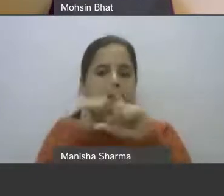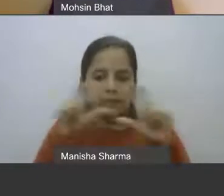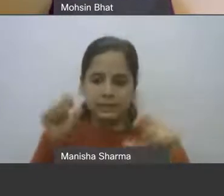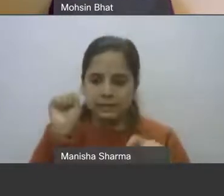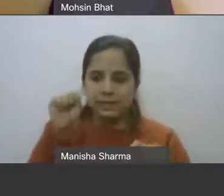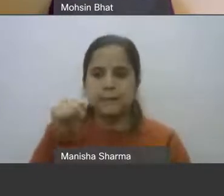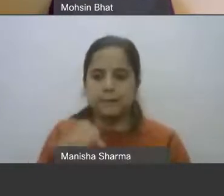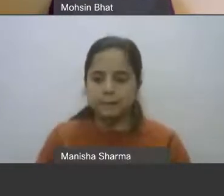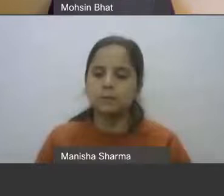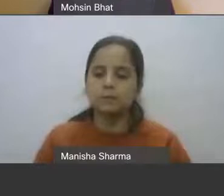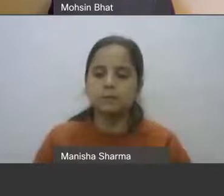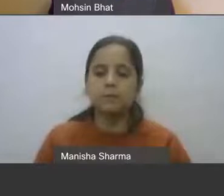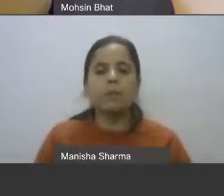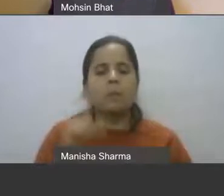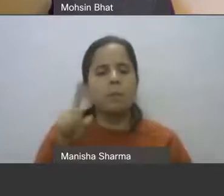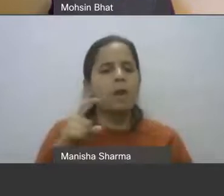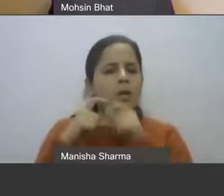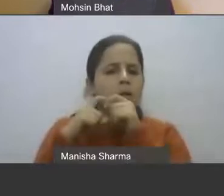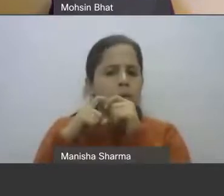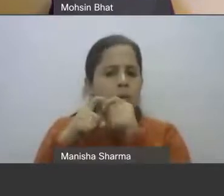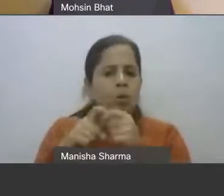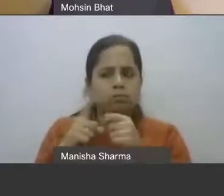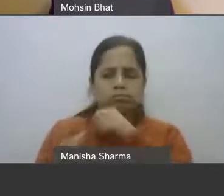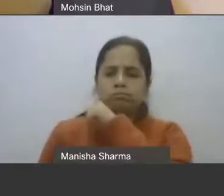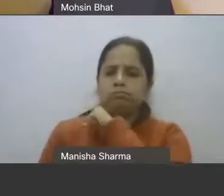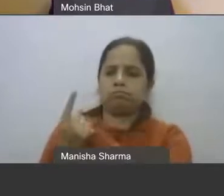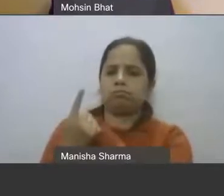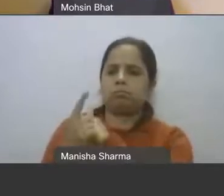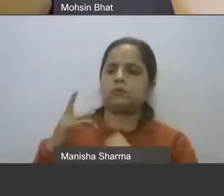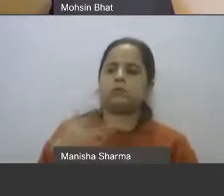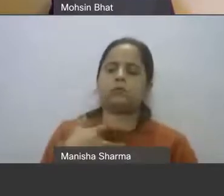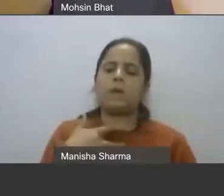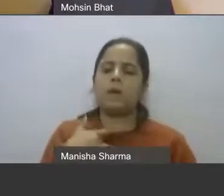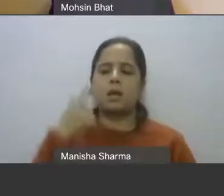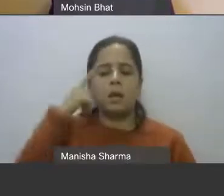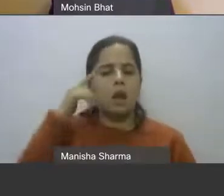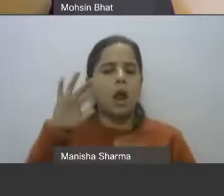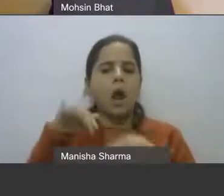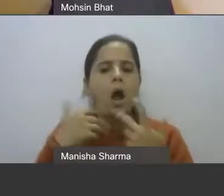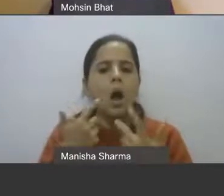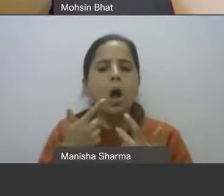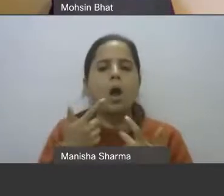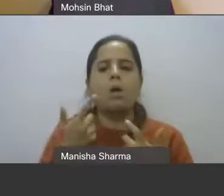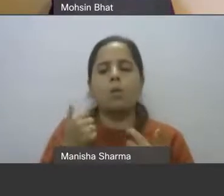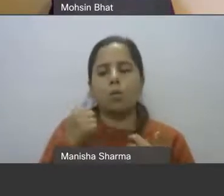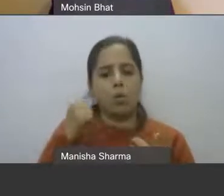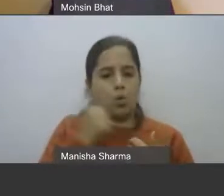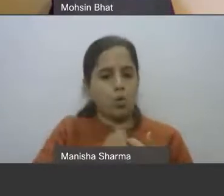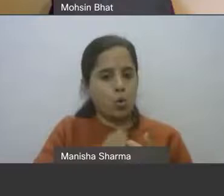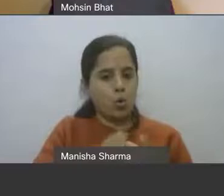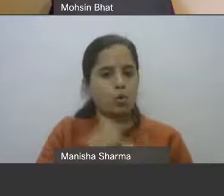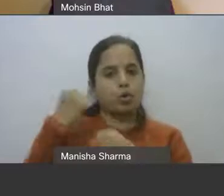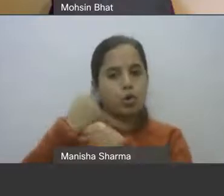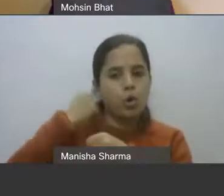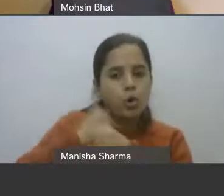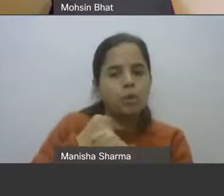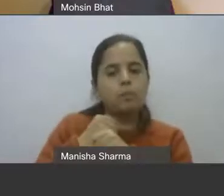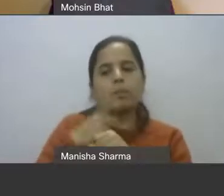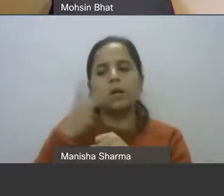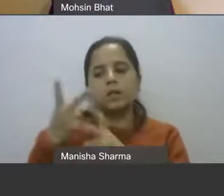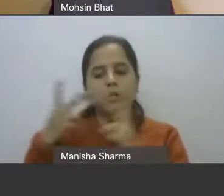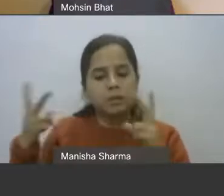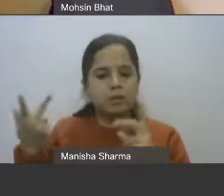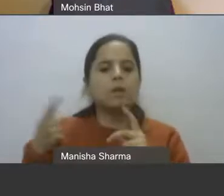But the question nonetheless arises that our polity, our government, the scheme of